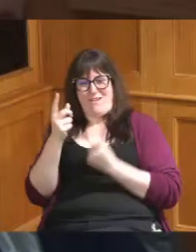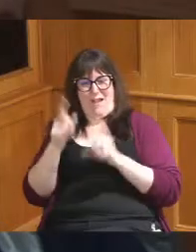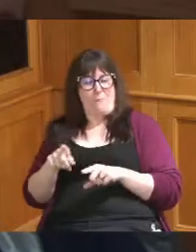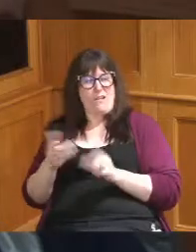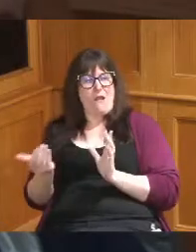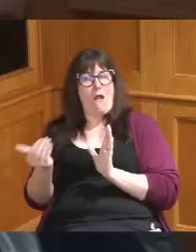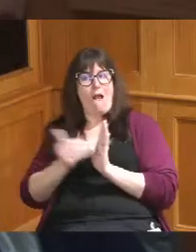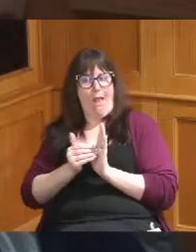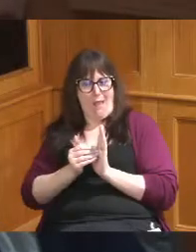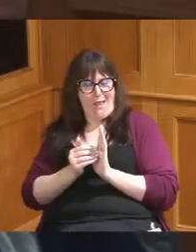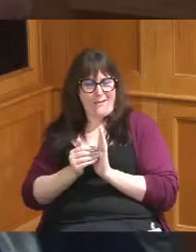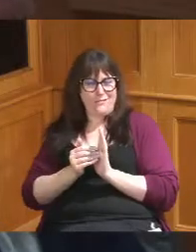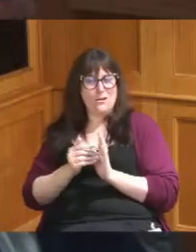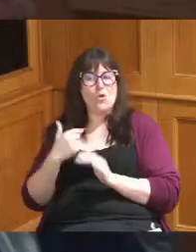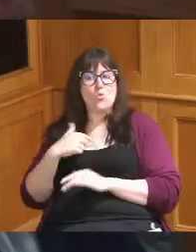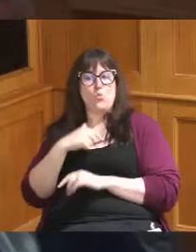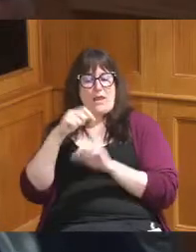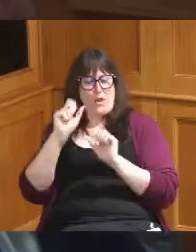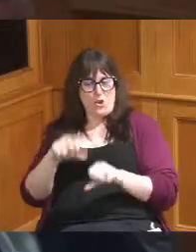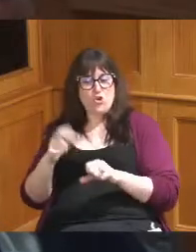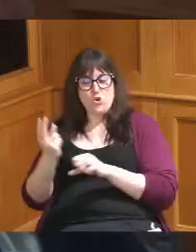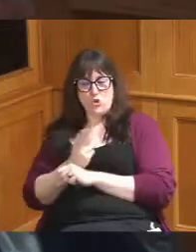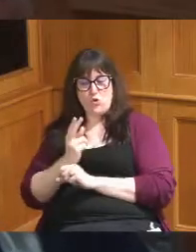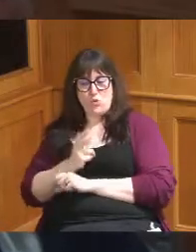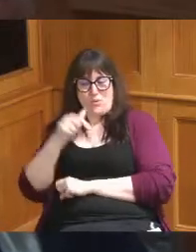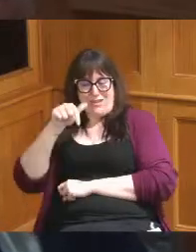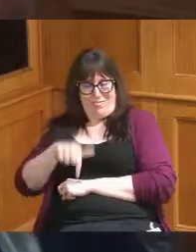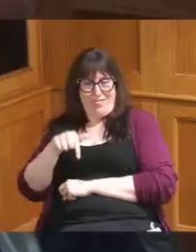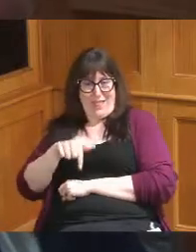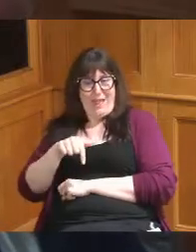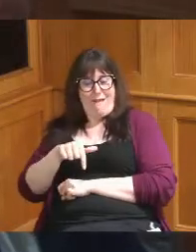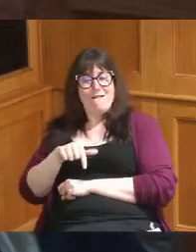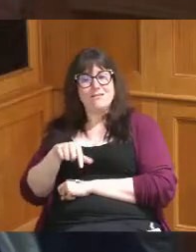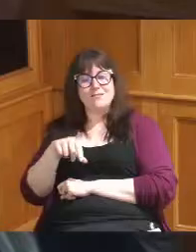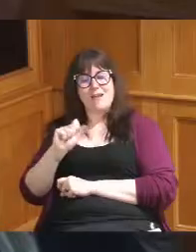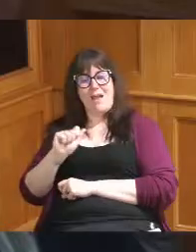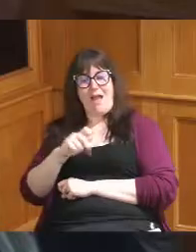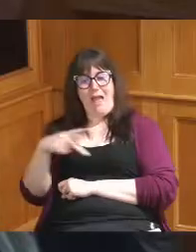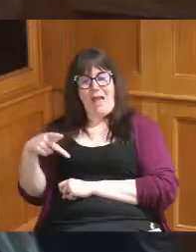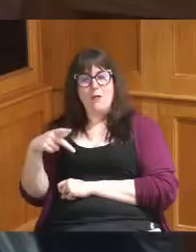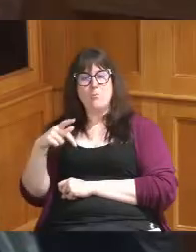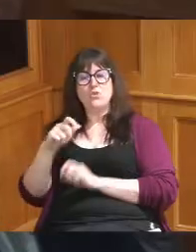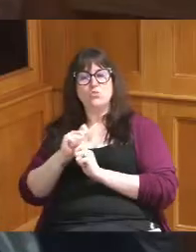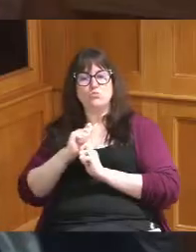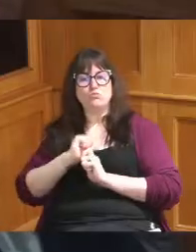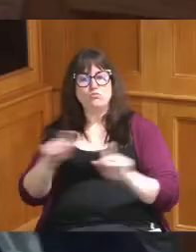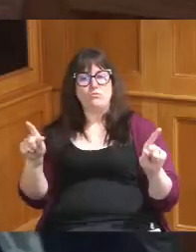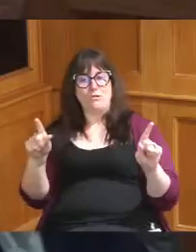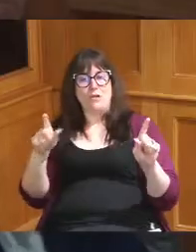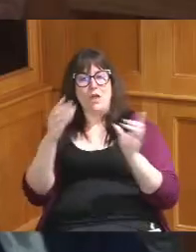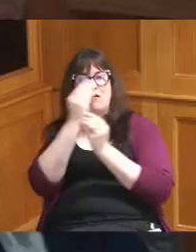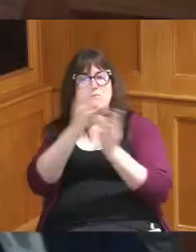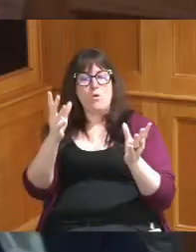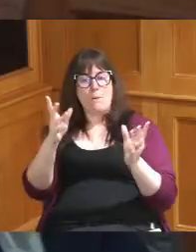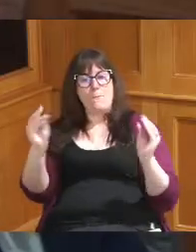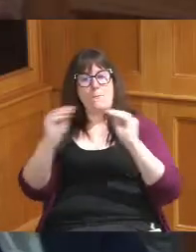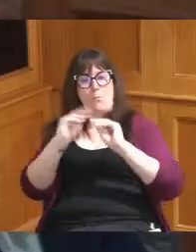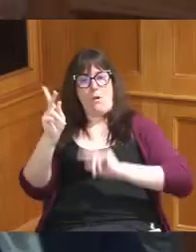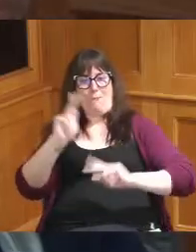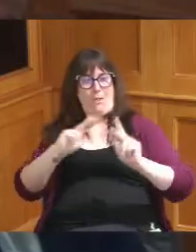that platform out far and wide to those who could use that data to help inform their specific clients and their